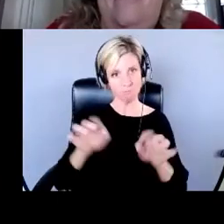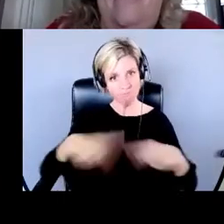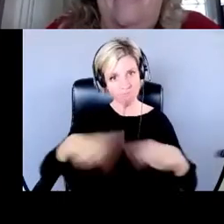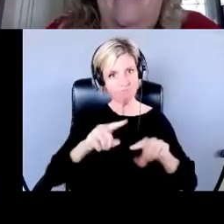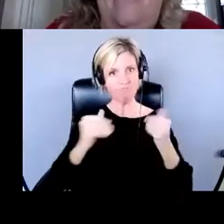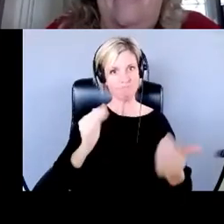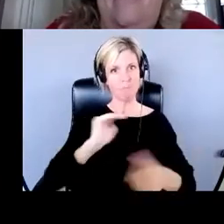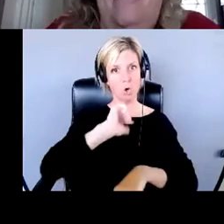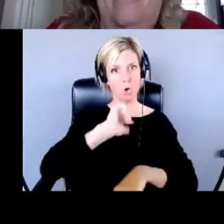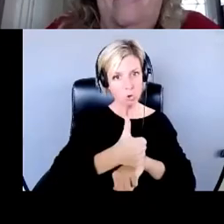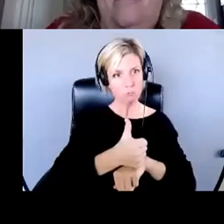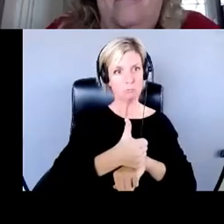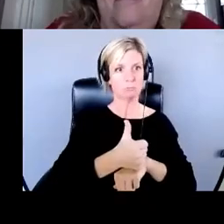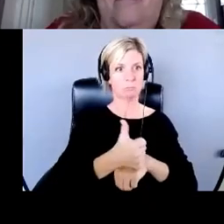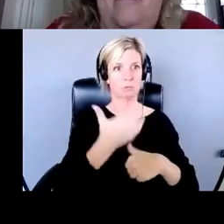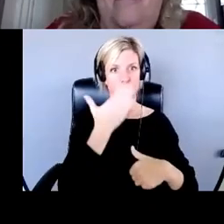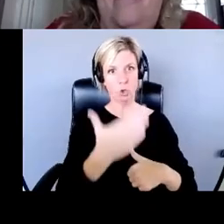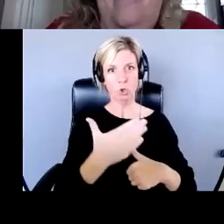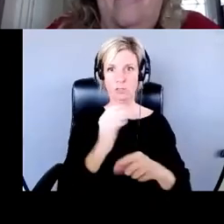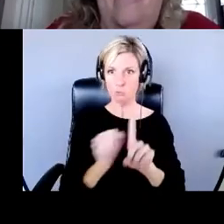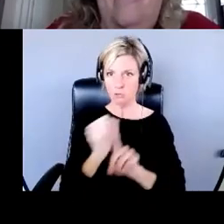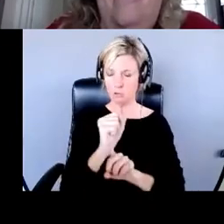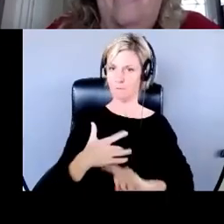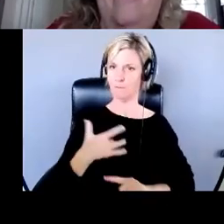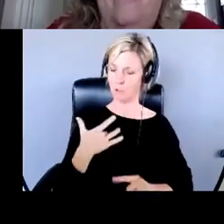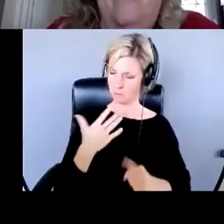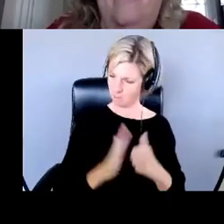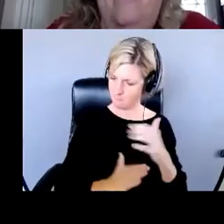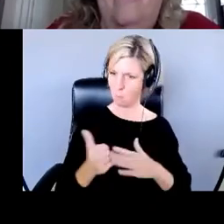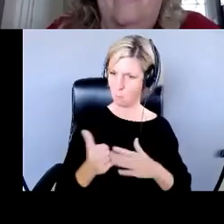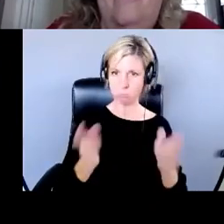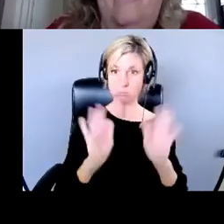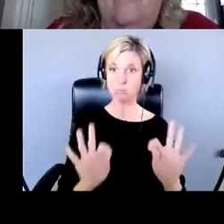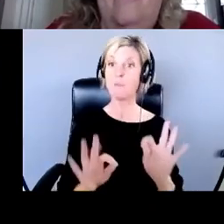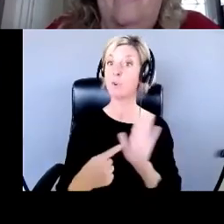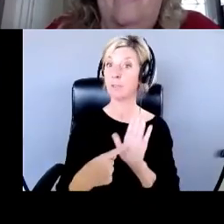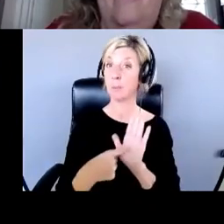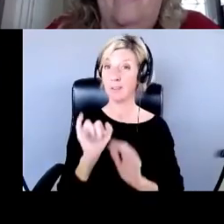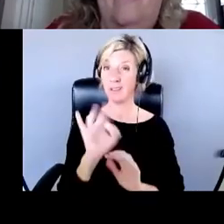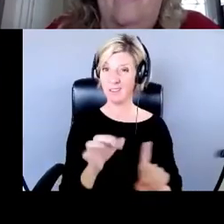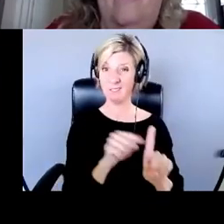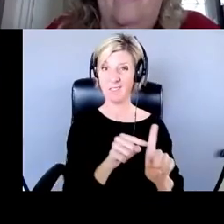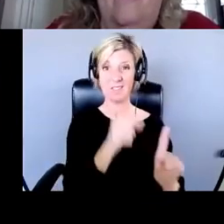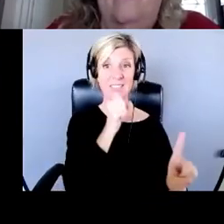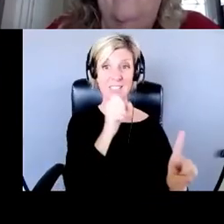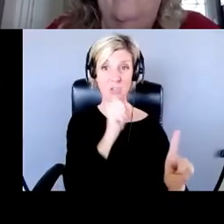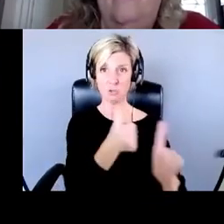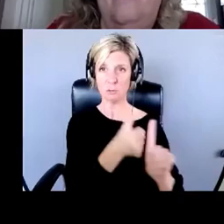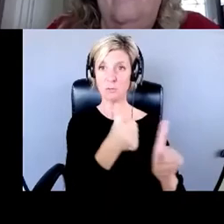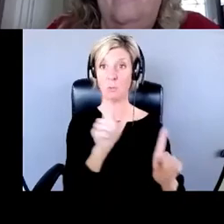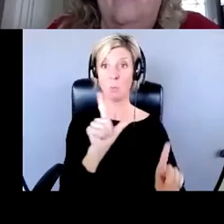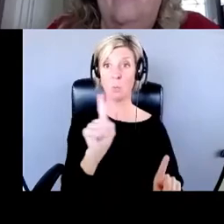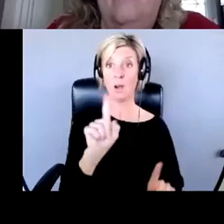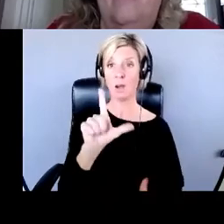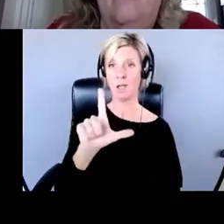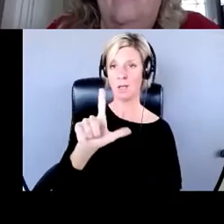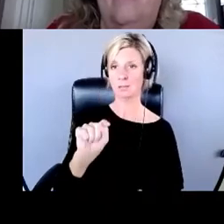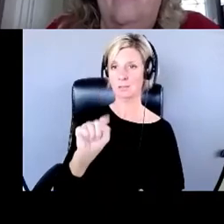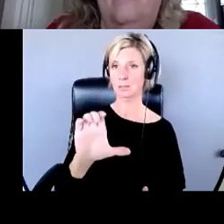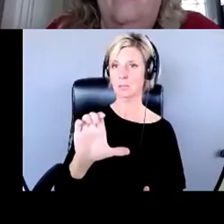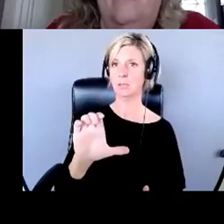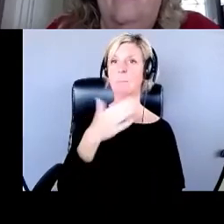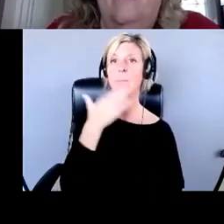if an older person is in a residence or they're in a care facility, you can enlist staff who they